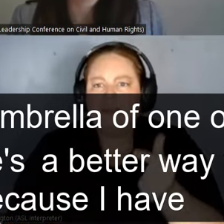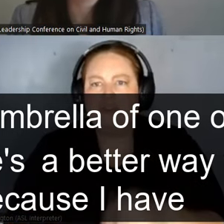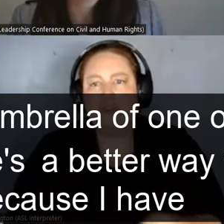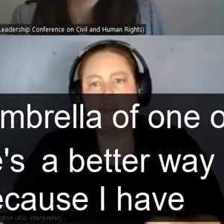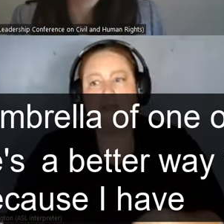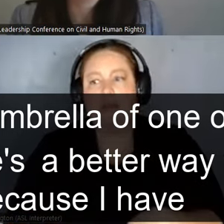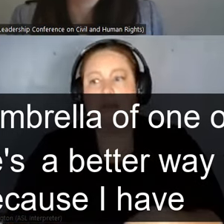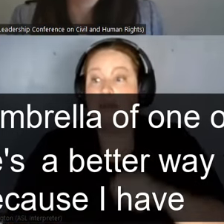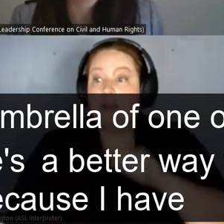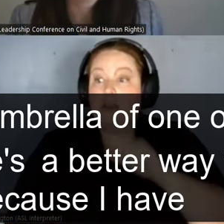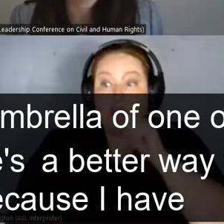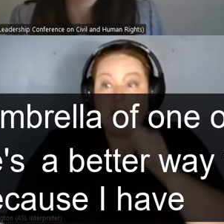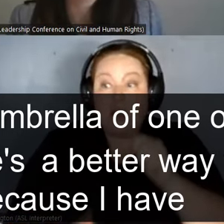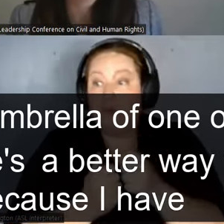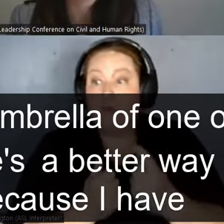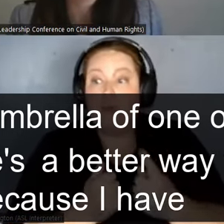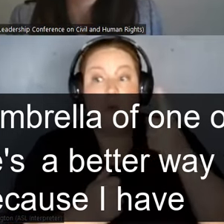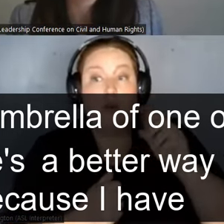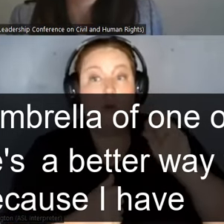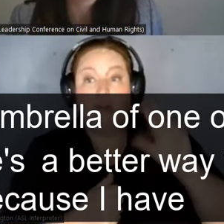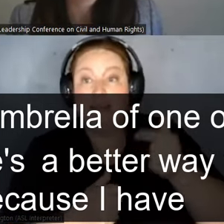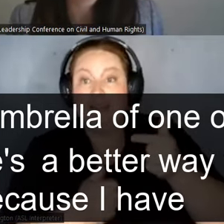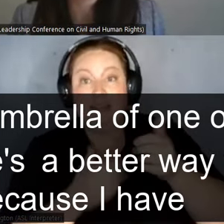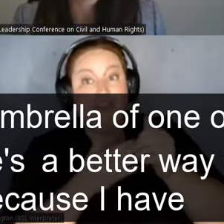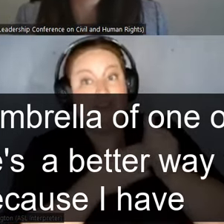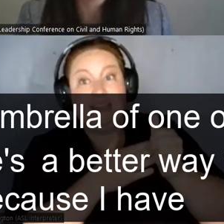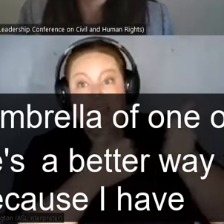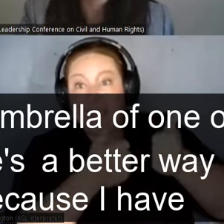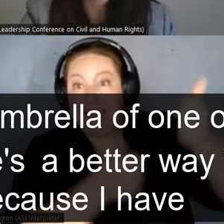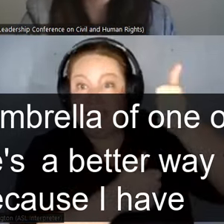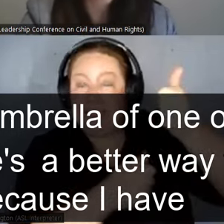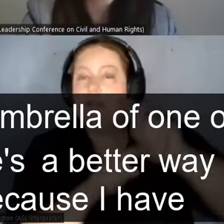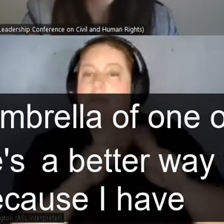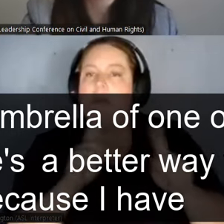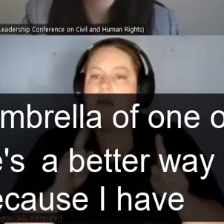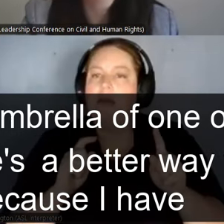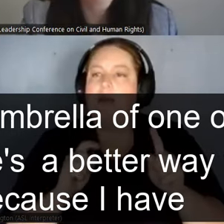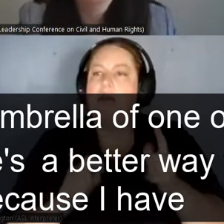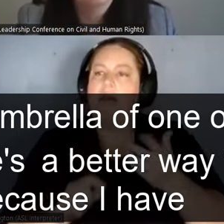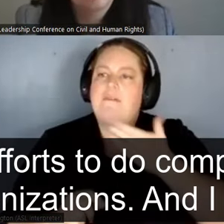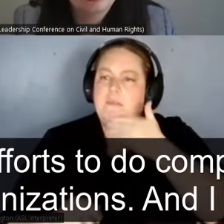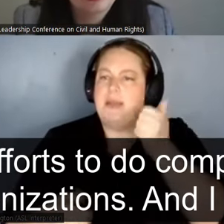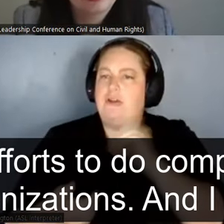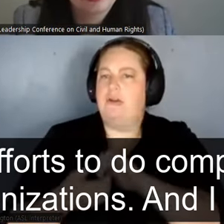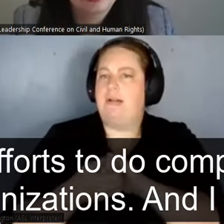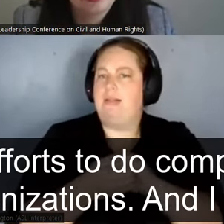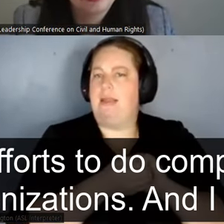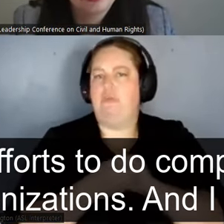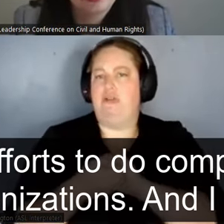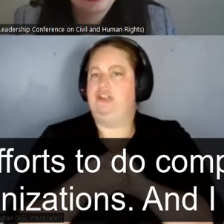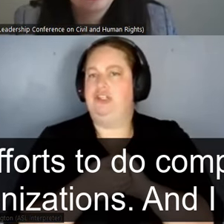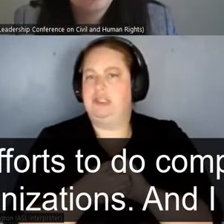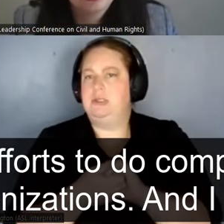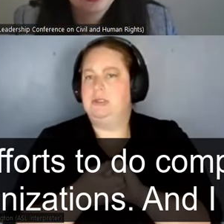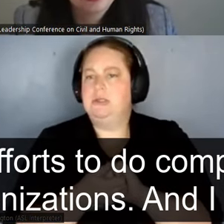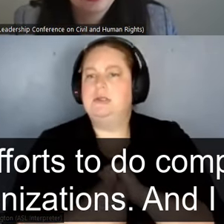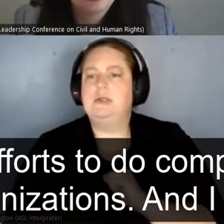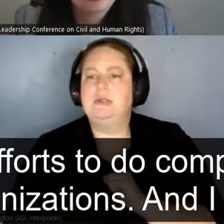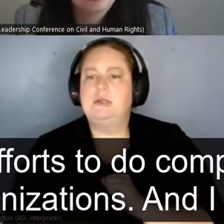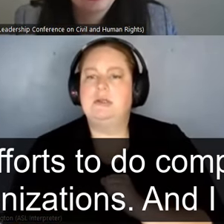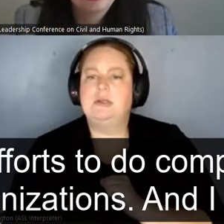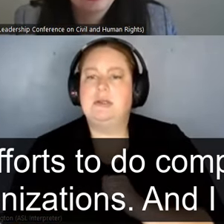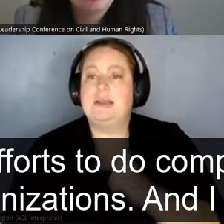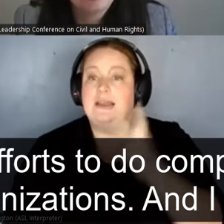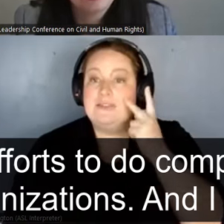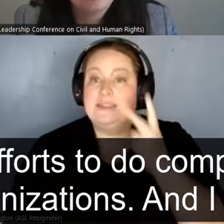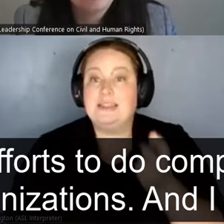of one organization, but somehow there's a better way to find collaboration, because I've seen so many